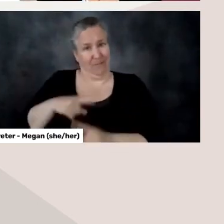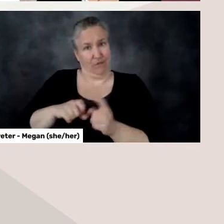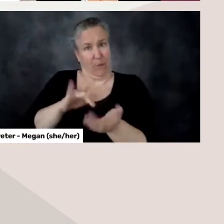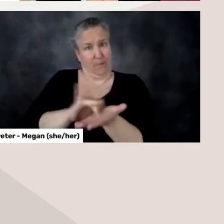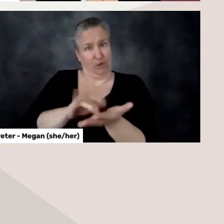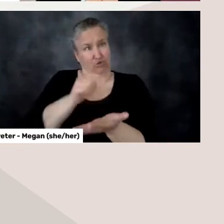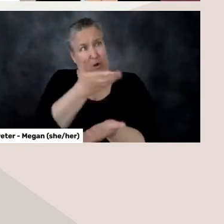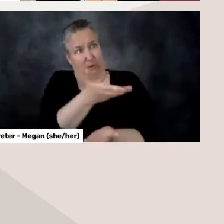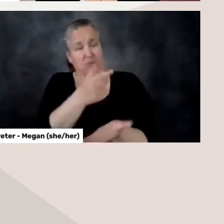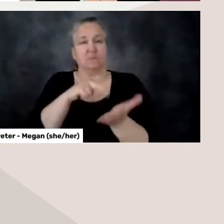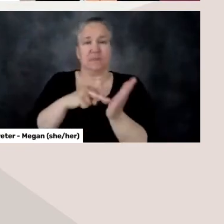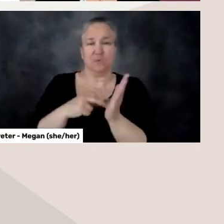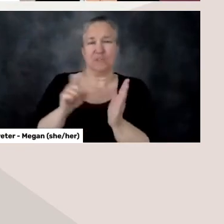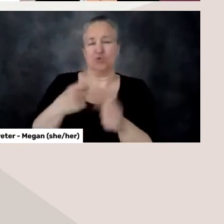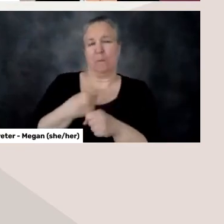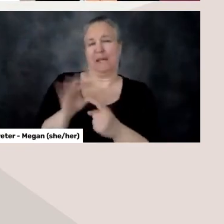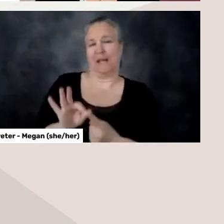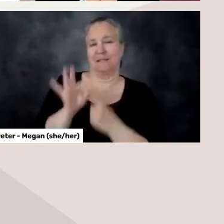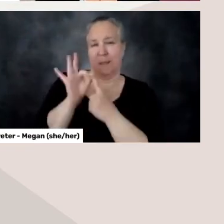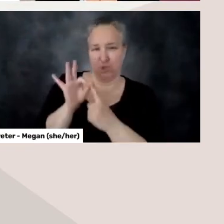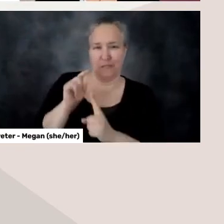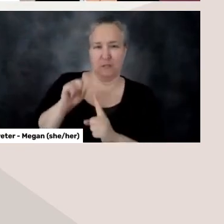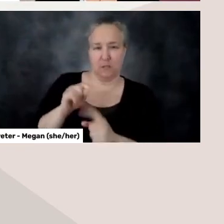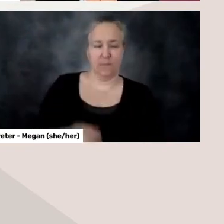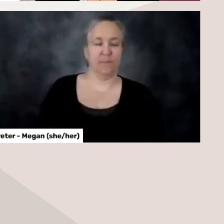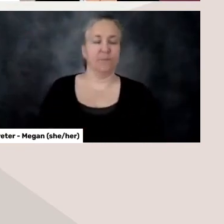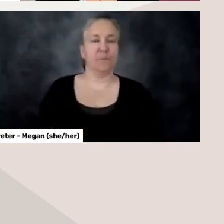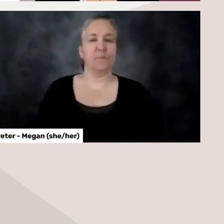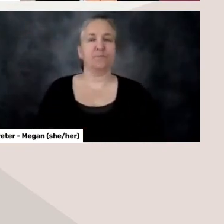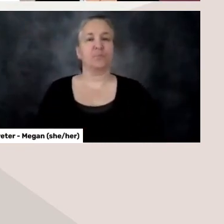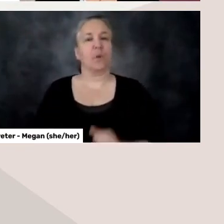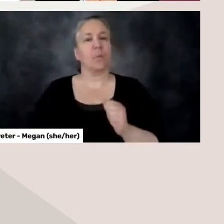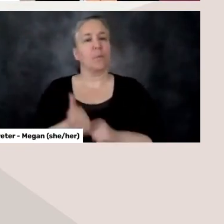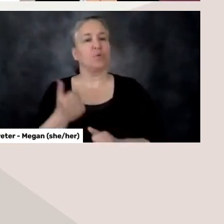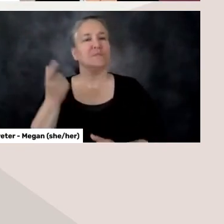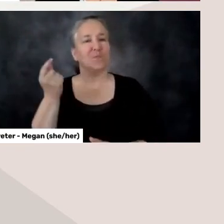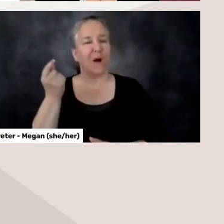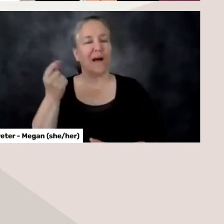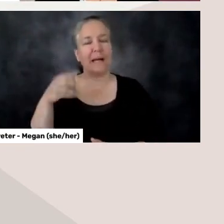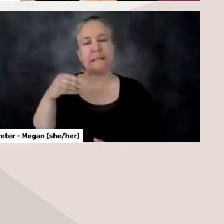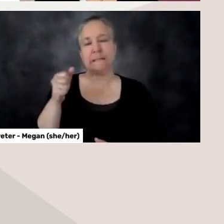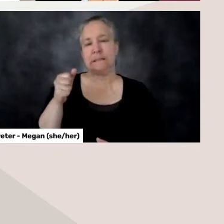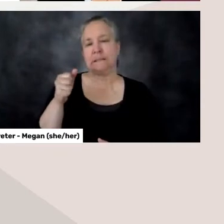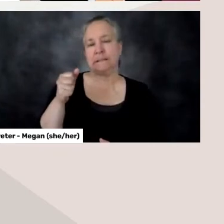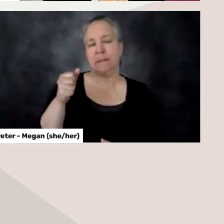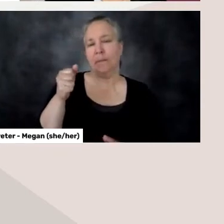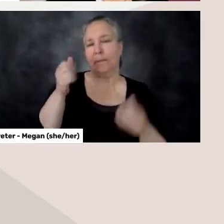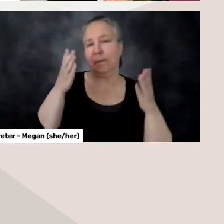we can make exceptions, and it's mostly a payer issue. If the